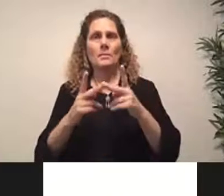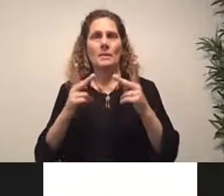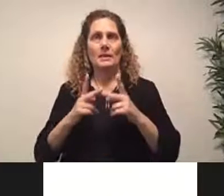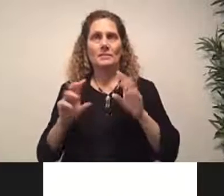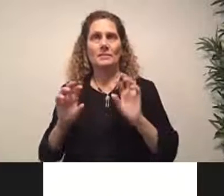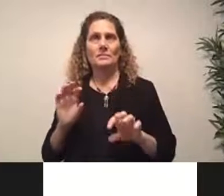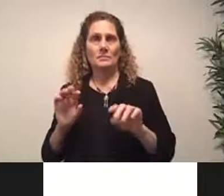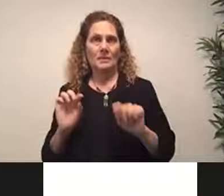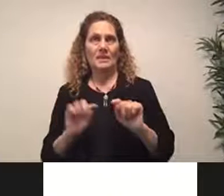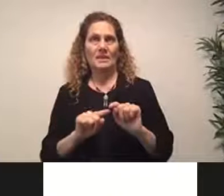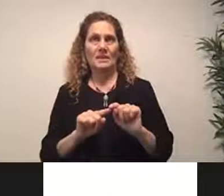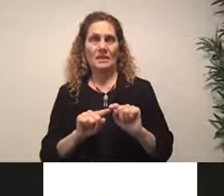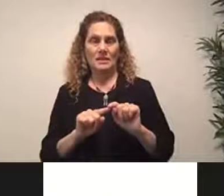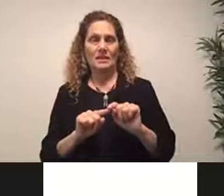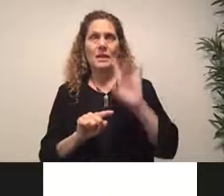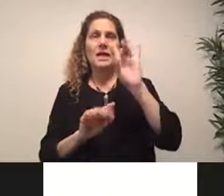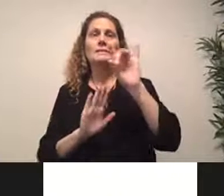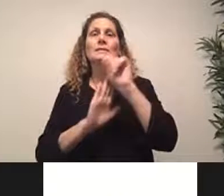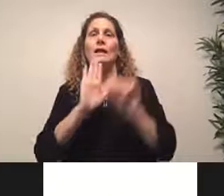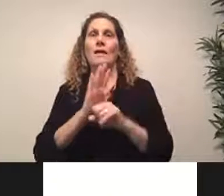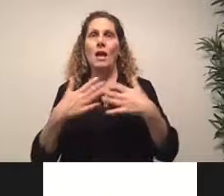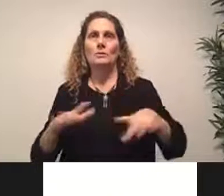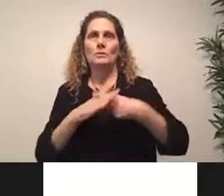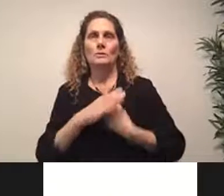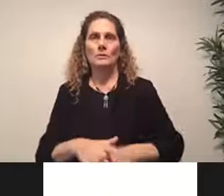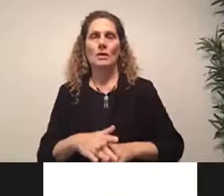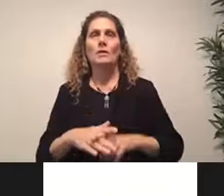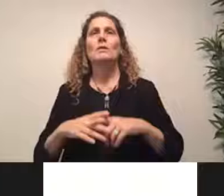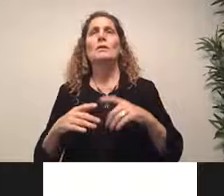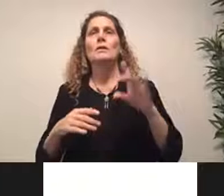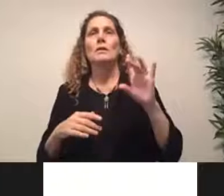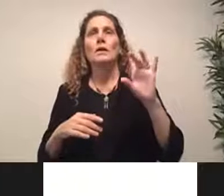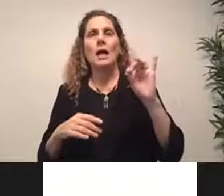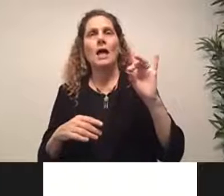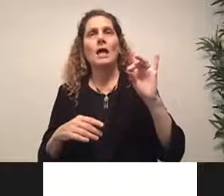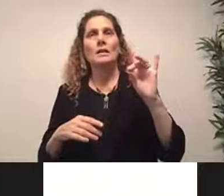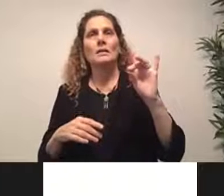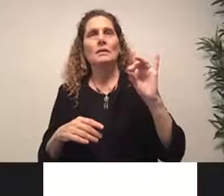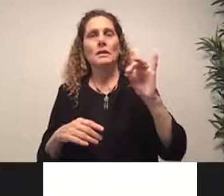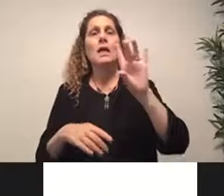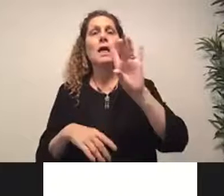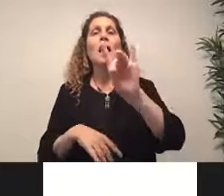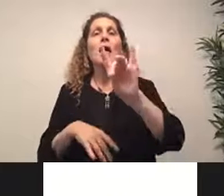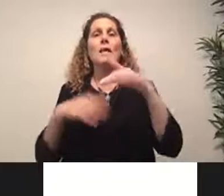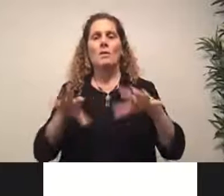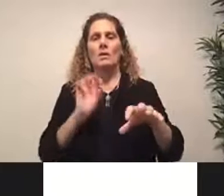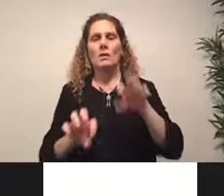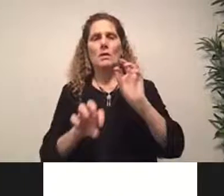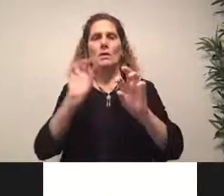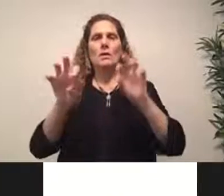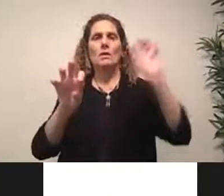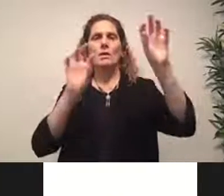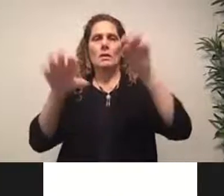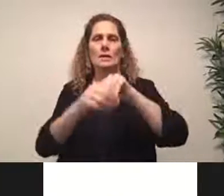are administering the vaccines. It's likely that now that Pfizer is up and running and coming in, and will come in